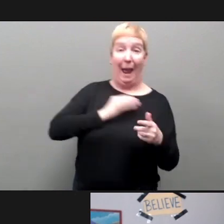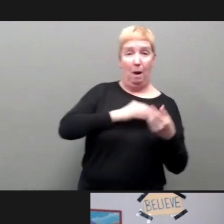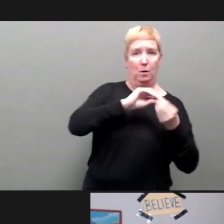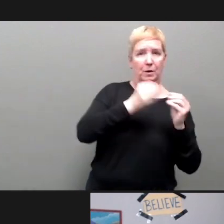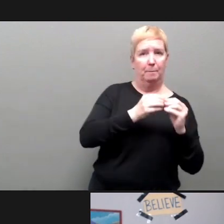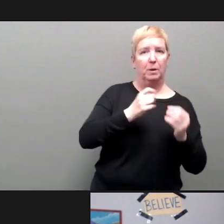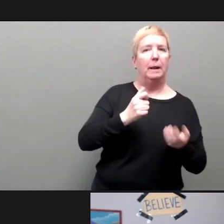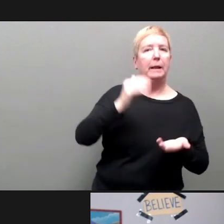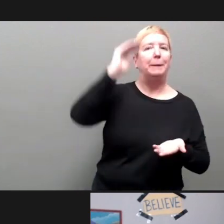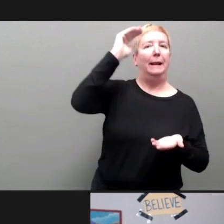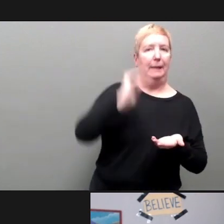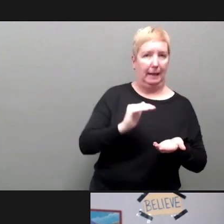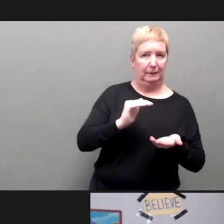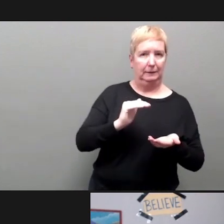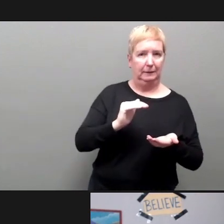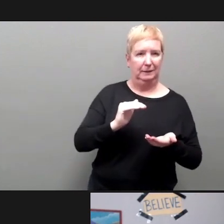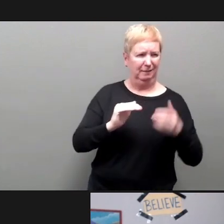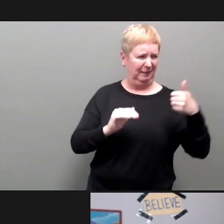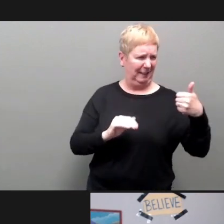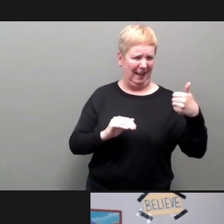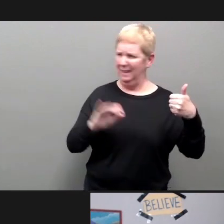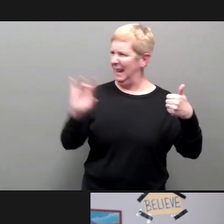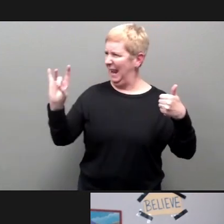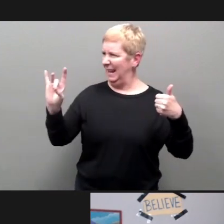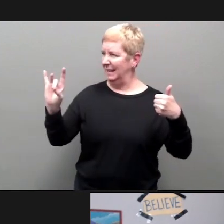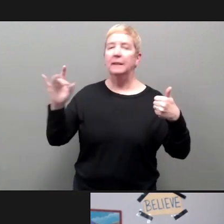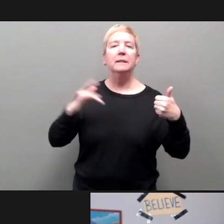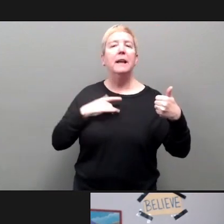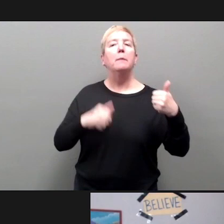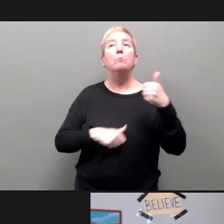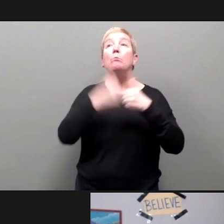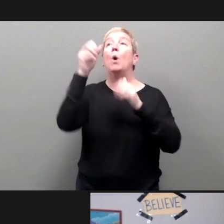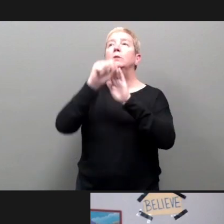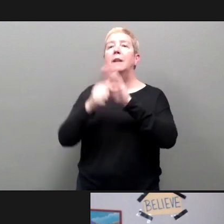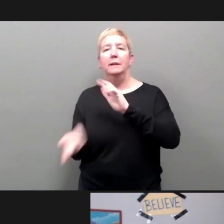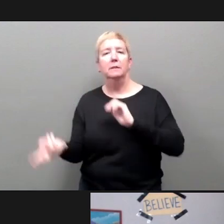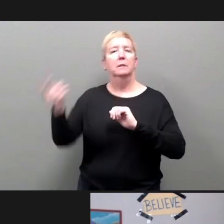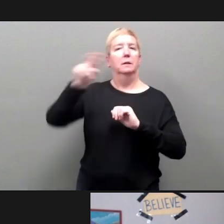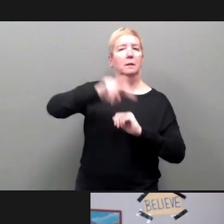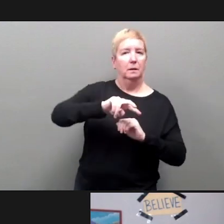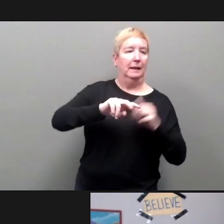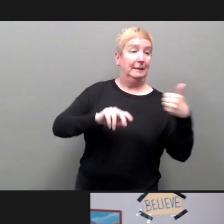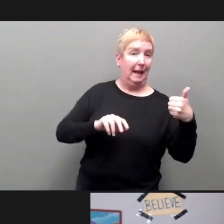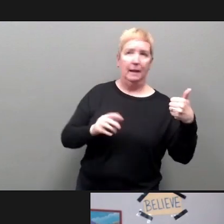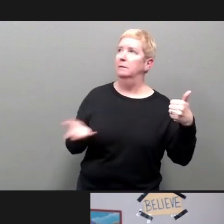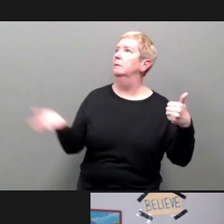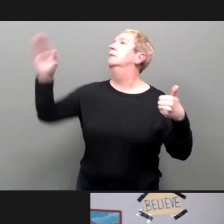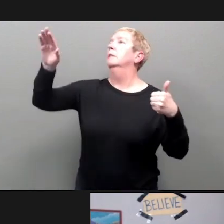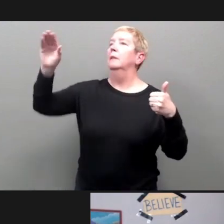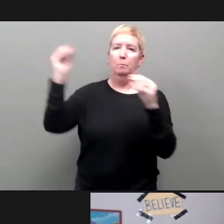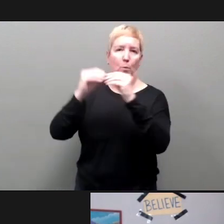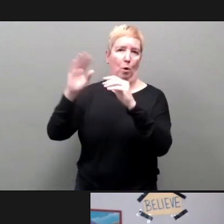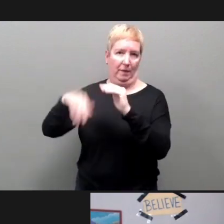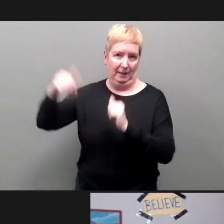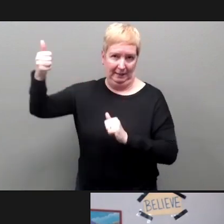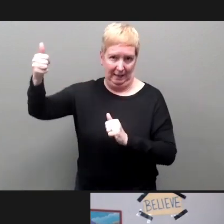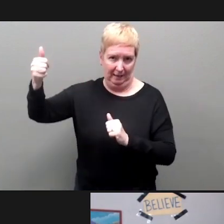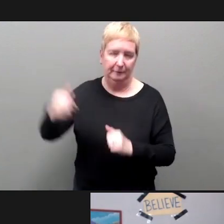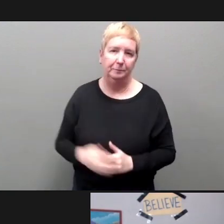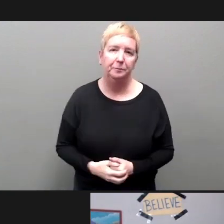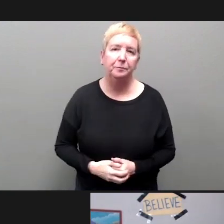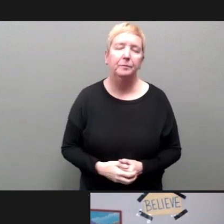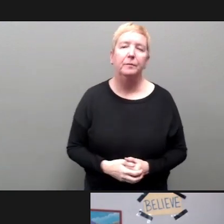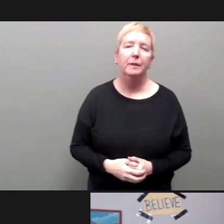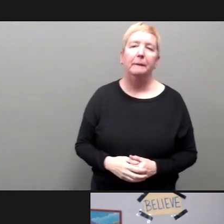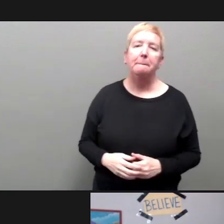1. I think now, though, it's different. It's kind of chilling, Chris, to think of us sitting here saying, yeah, we